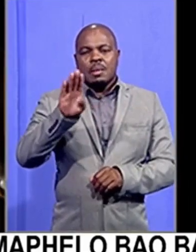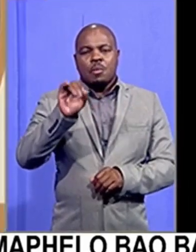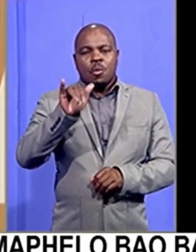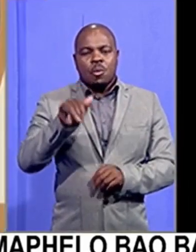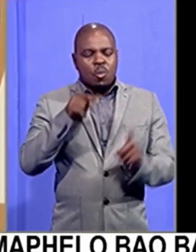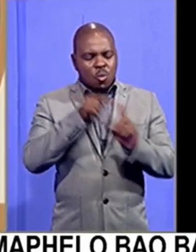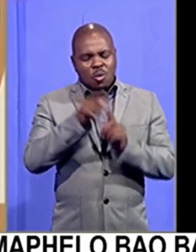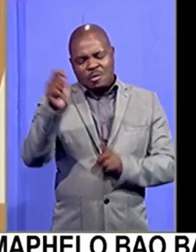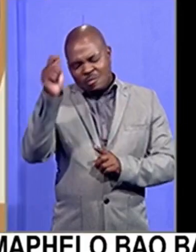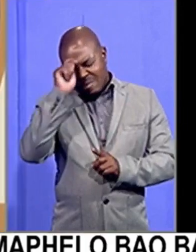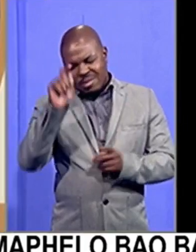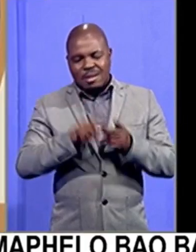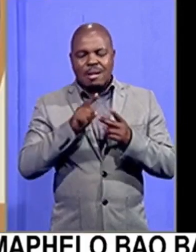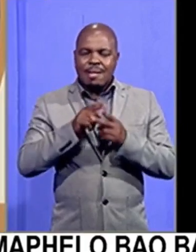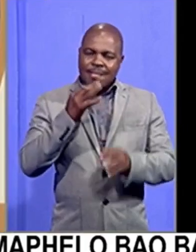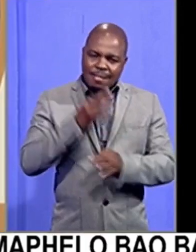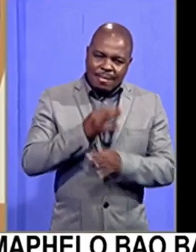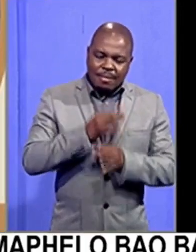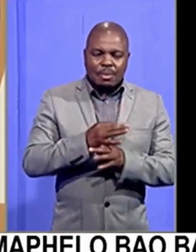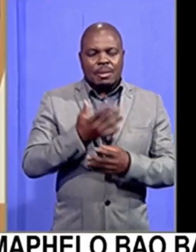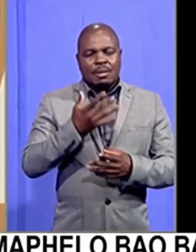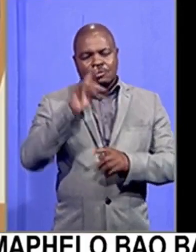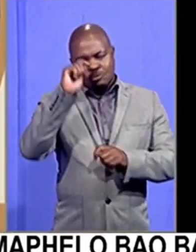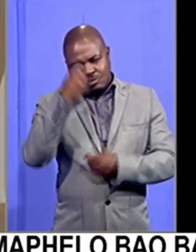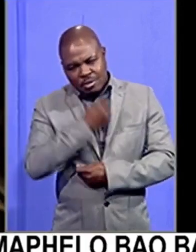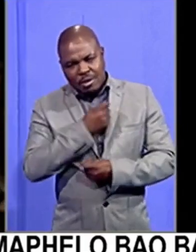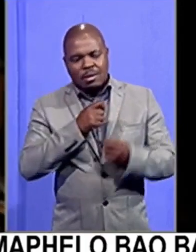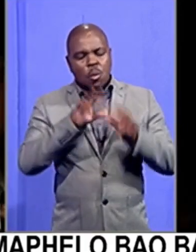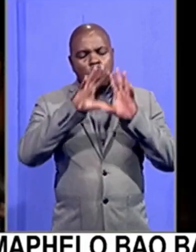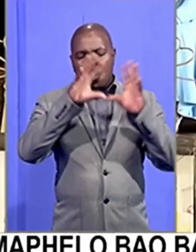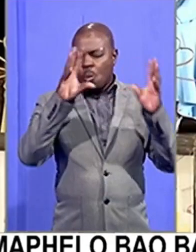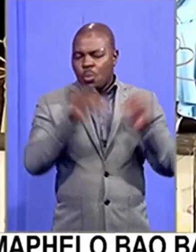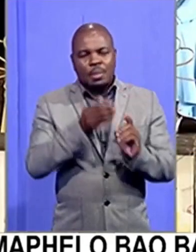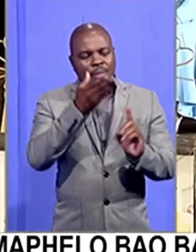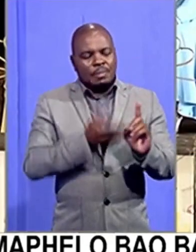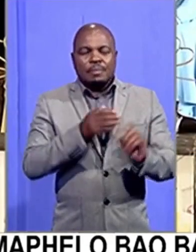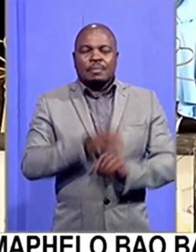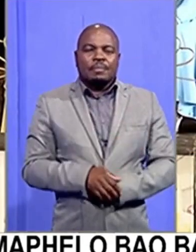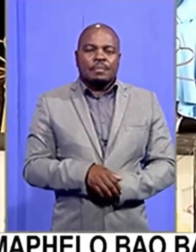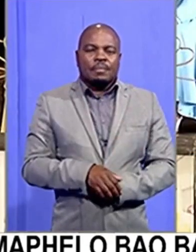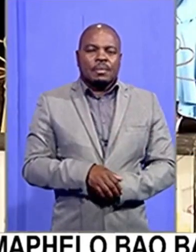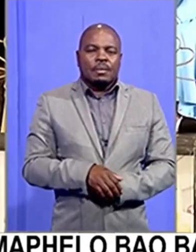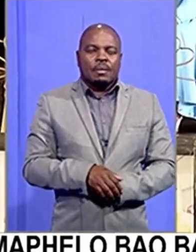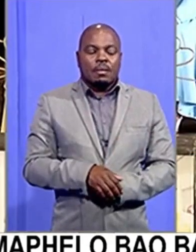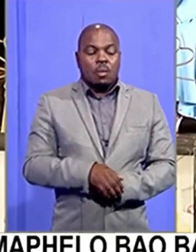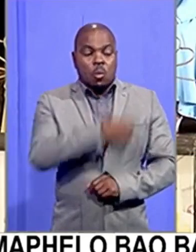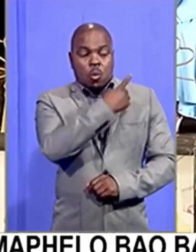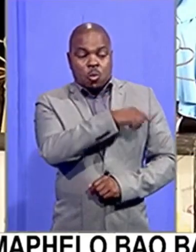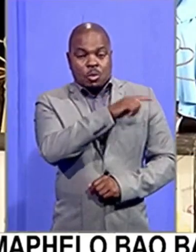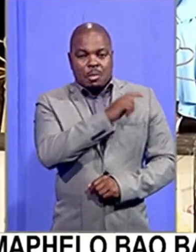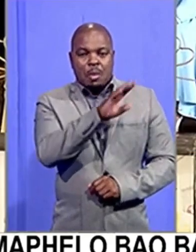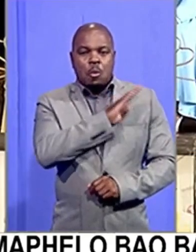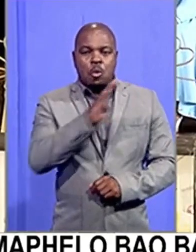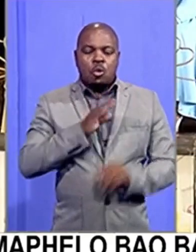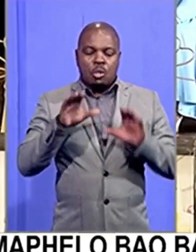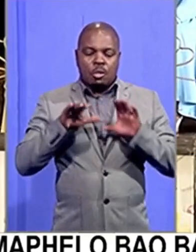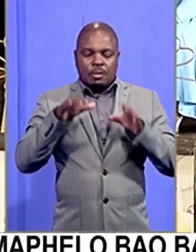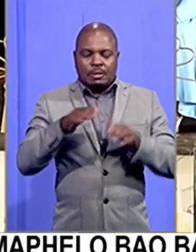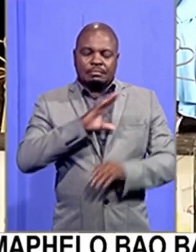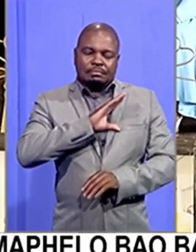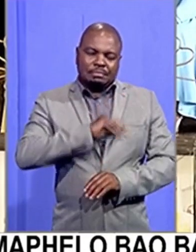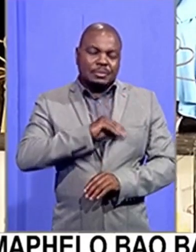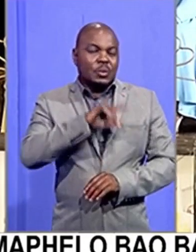bokumfana, bokubaba, bokuyindodana, bekayiyo konke. Khabagare boto ya bookelo ya Tambo Memorial e hutsafaditswe